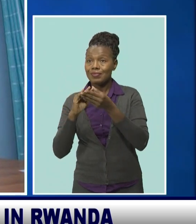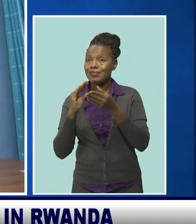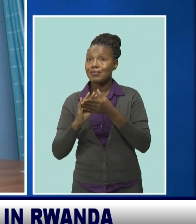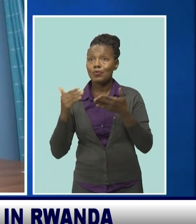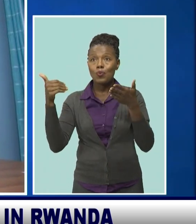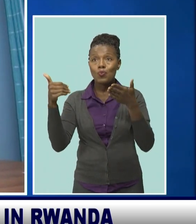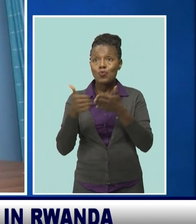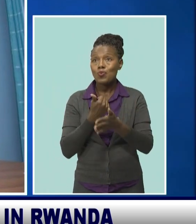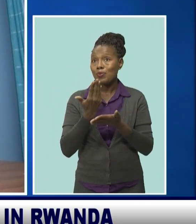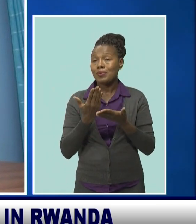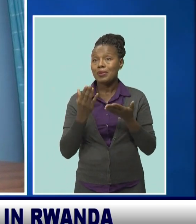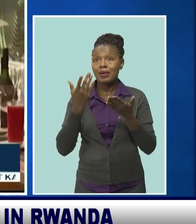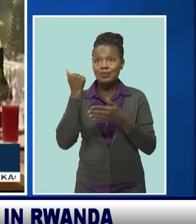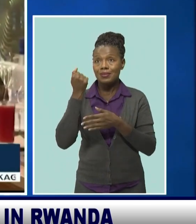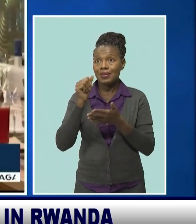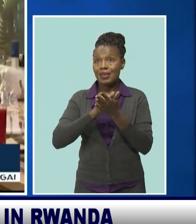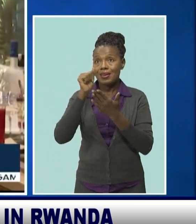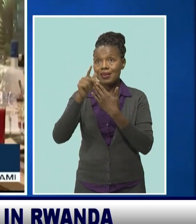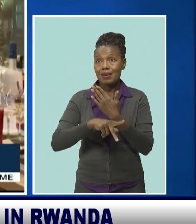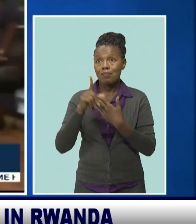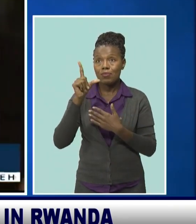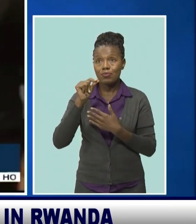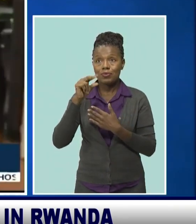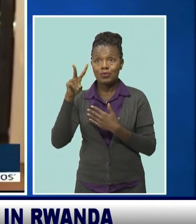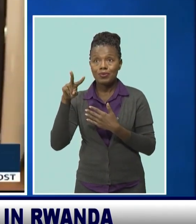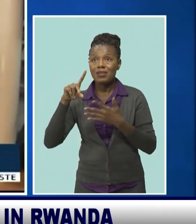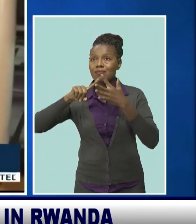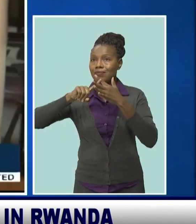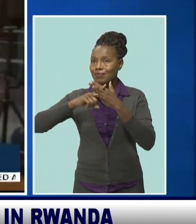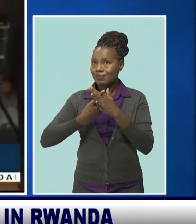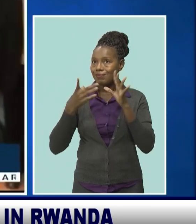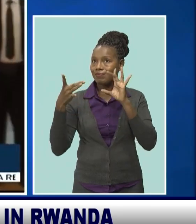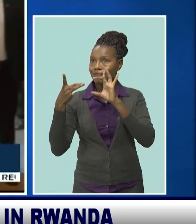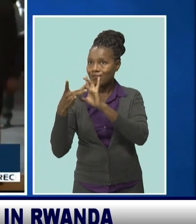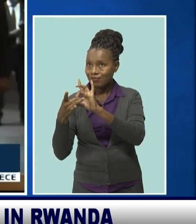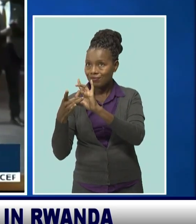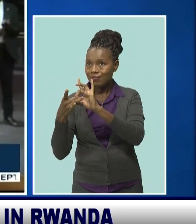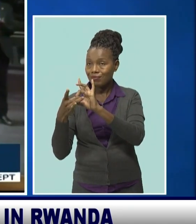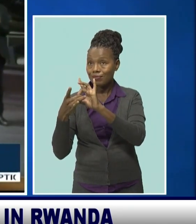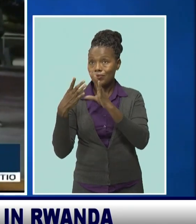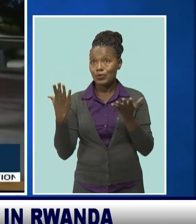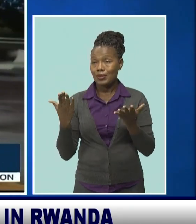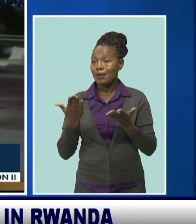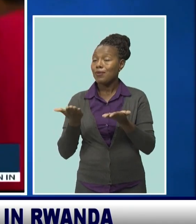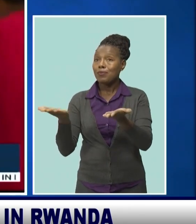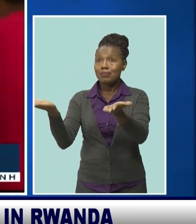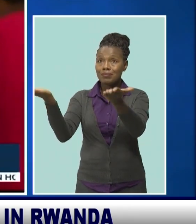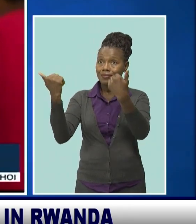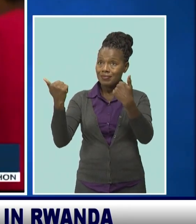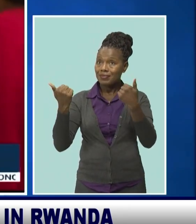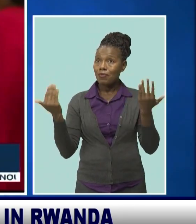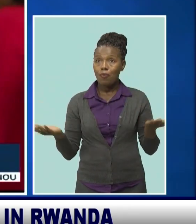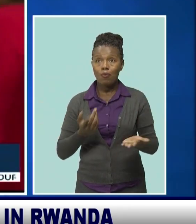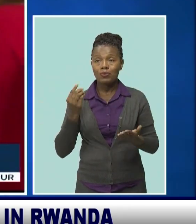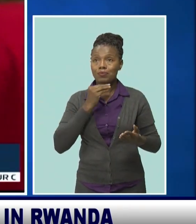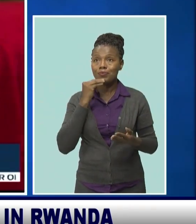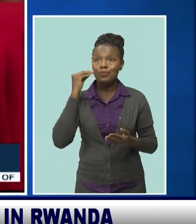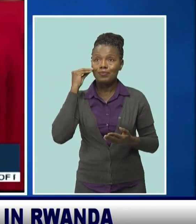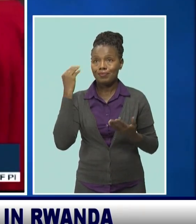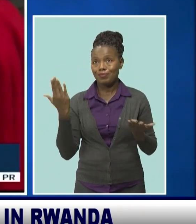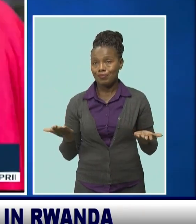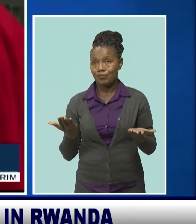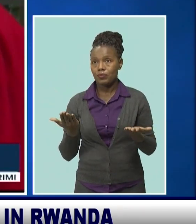only started with vigor from April of this year. Her message to Rwandans: they are welcome and have a home in the Americas. She says she looks